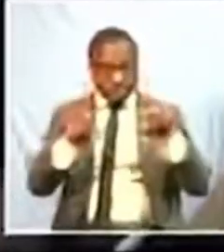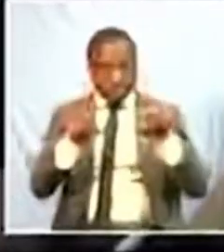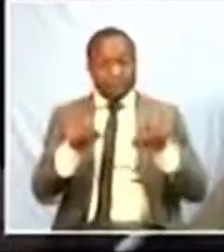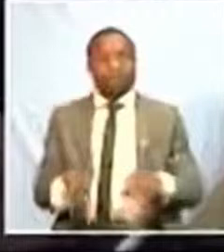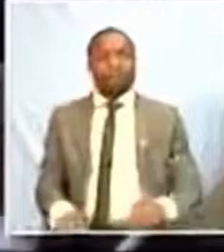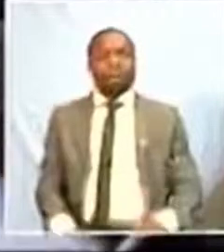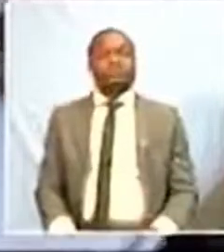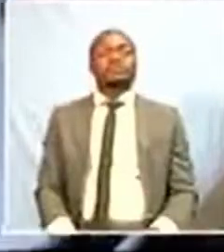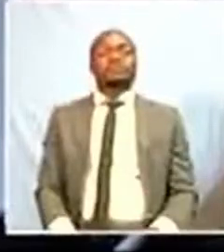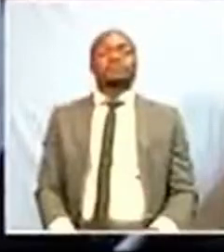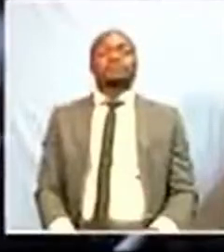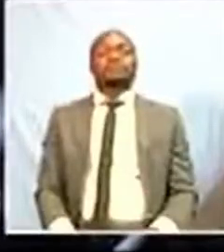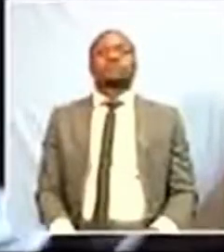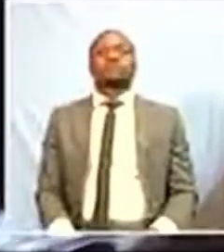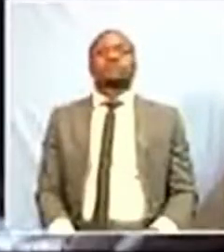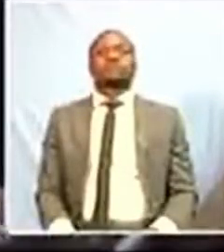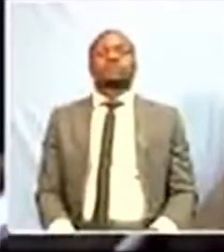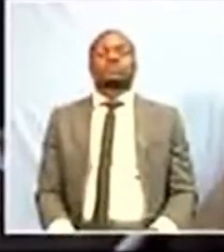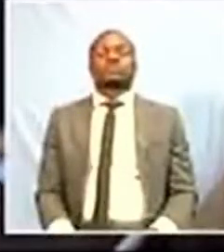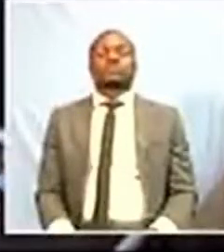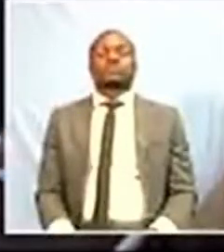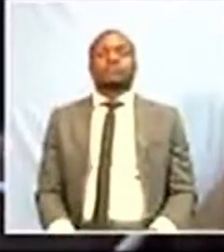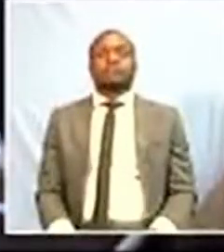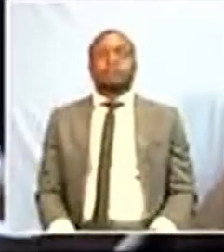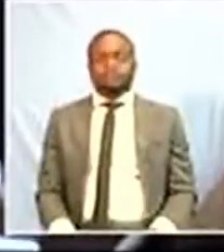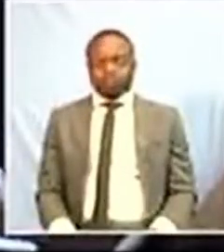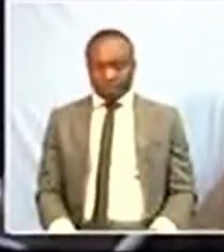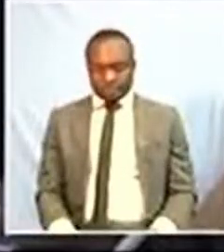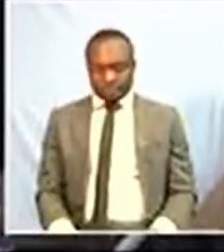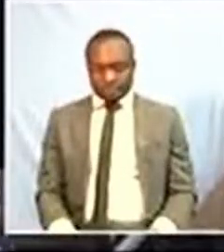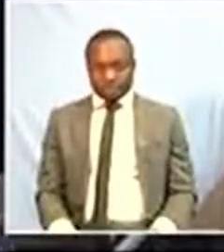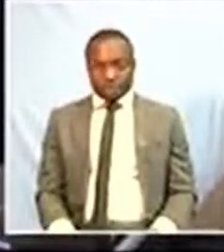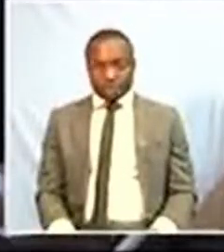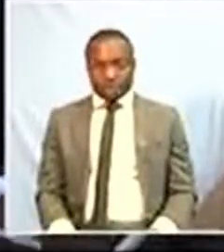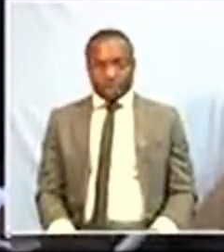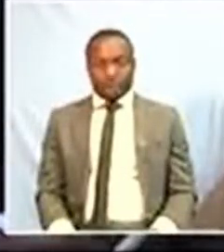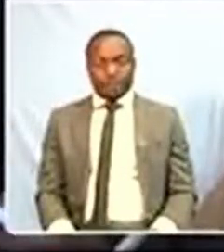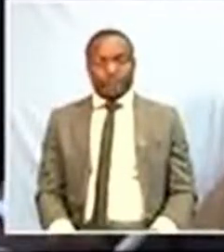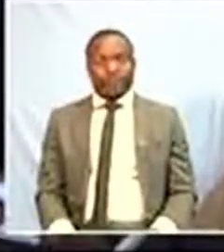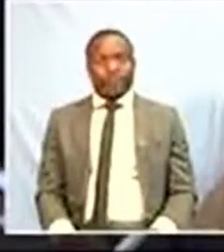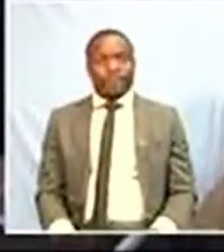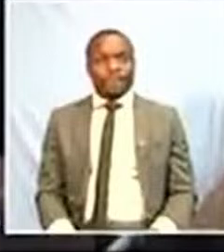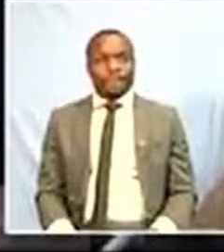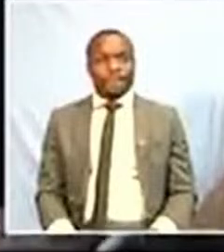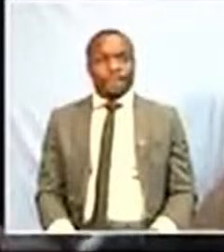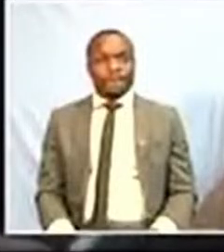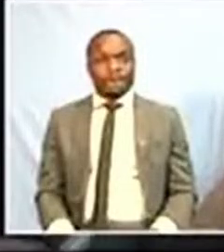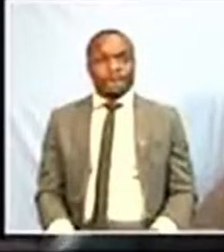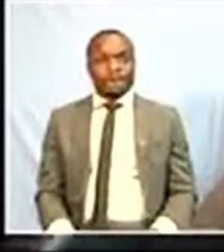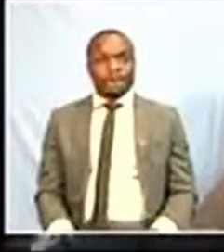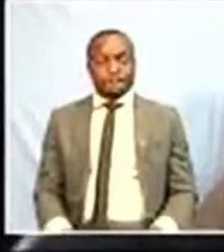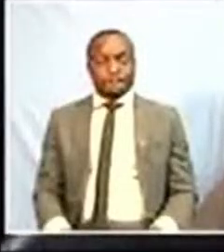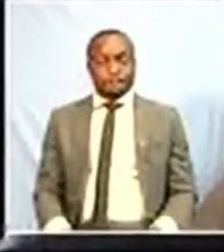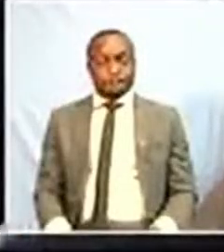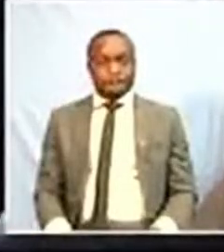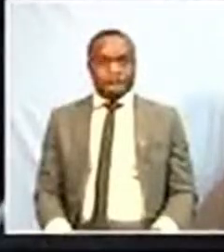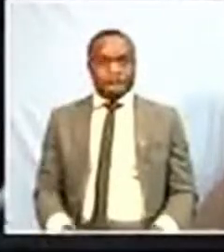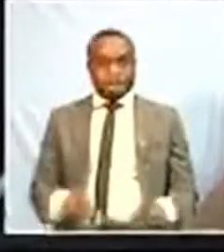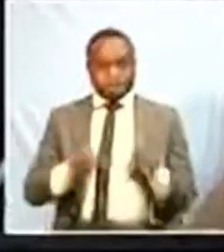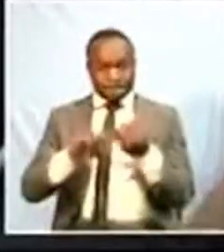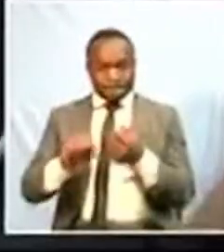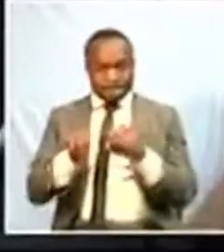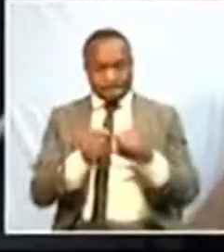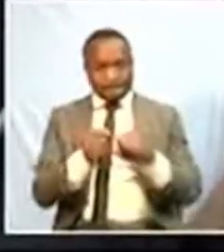provided the IPCs for Chamboli market. And the latest in Usakili. The